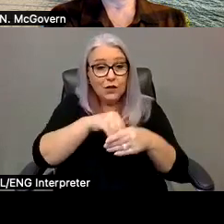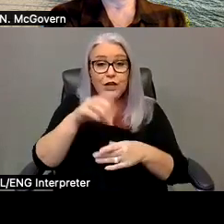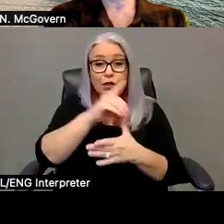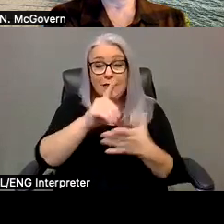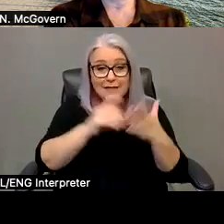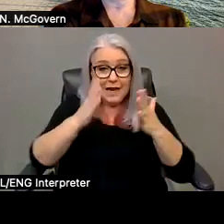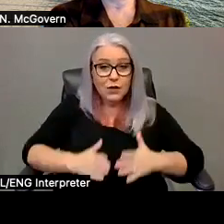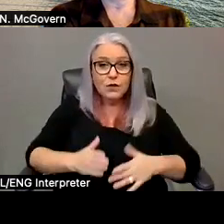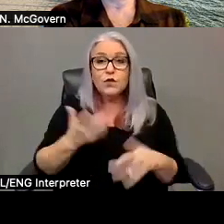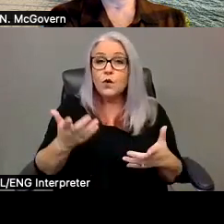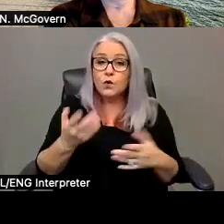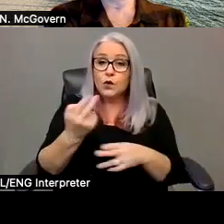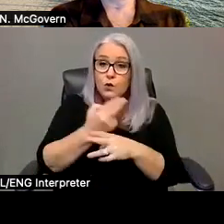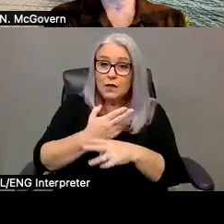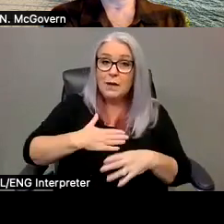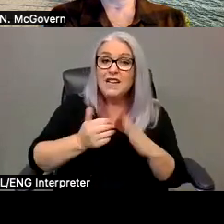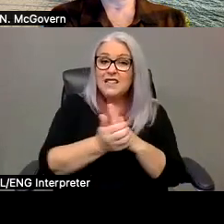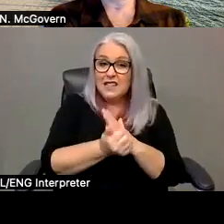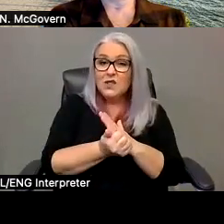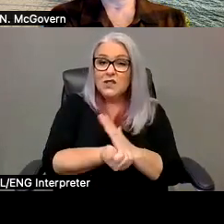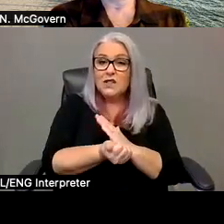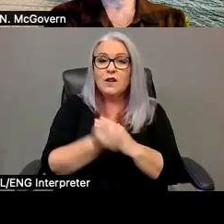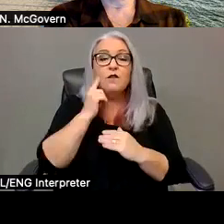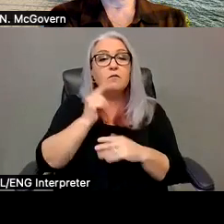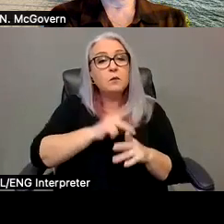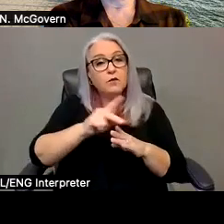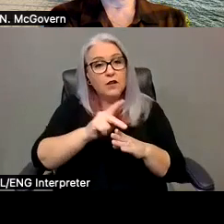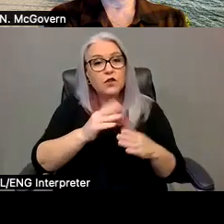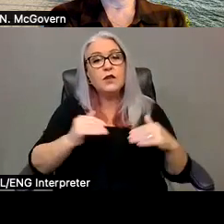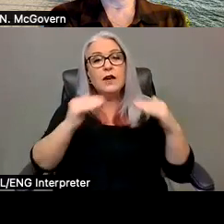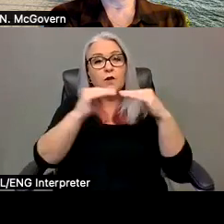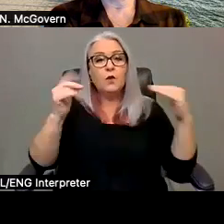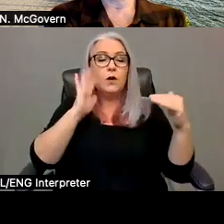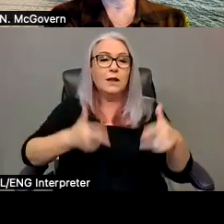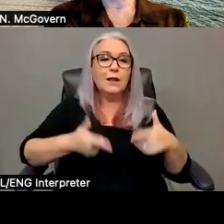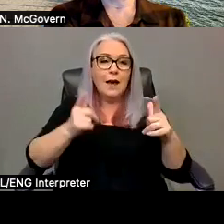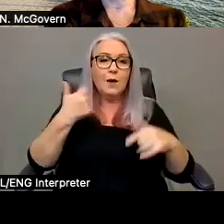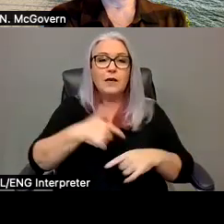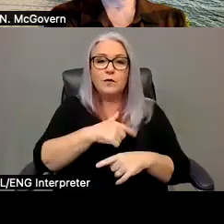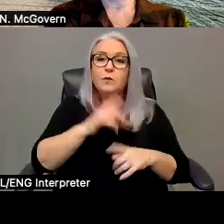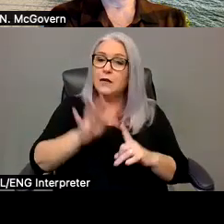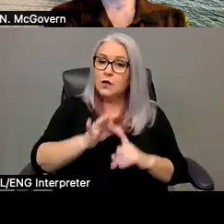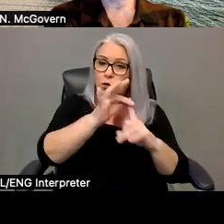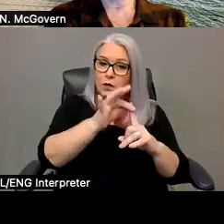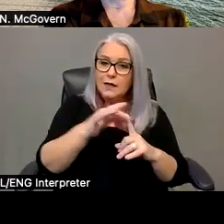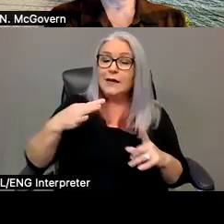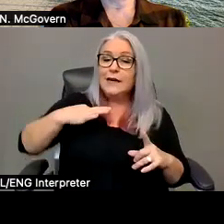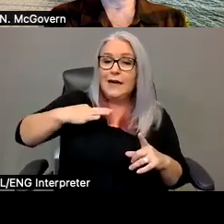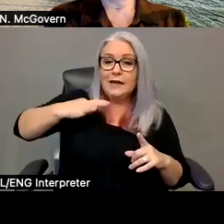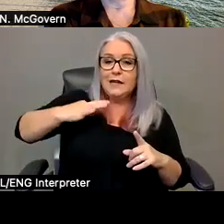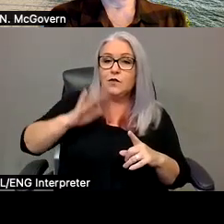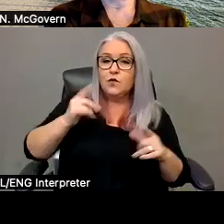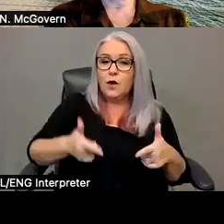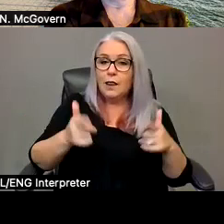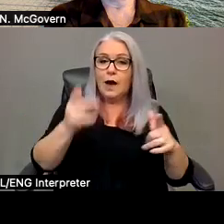that using my skill set on a professional level will allow me to be a unique candidate to allow